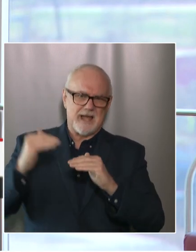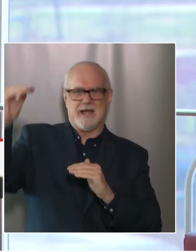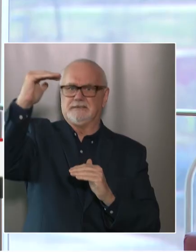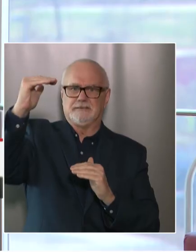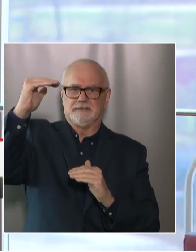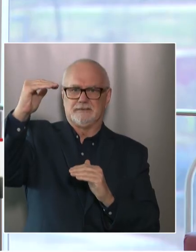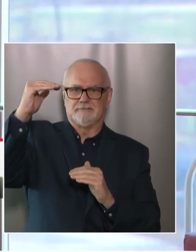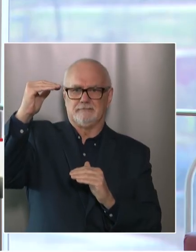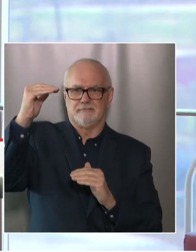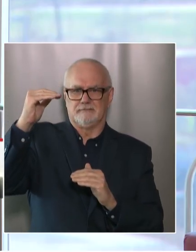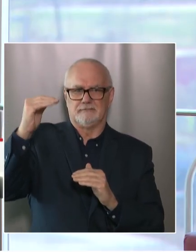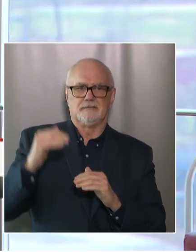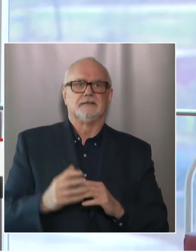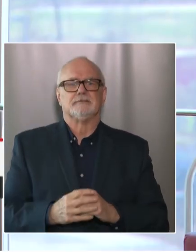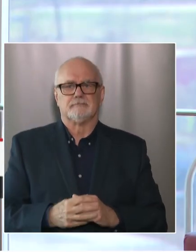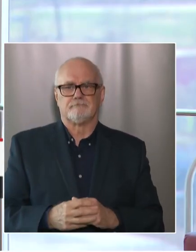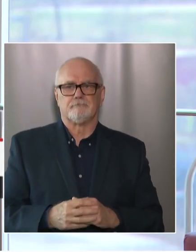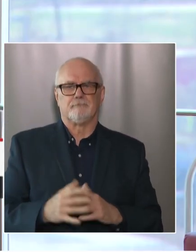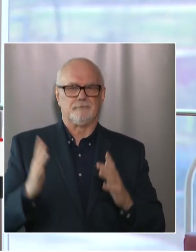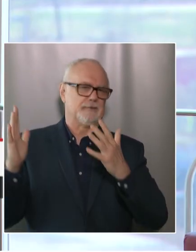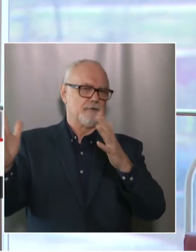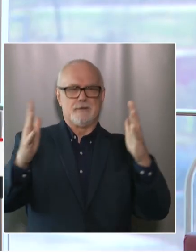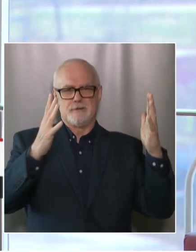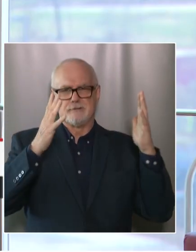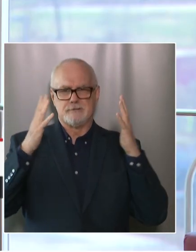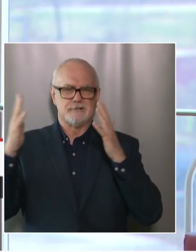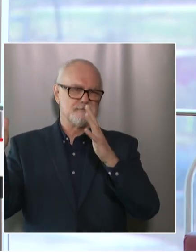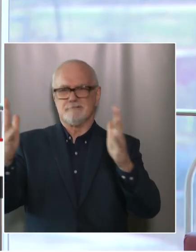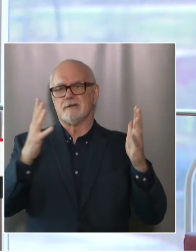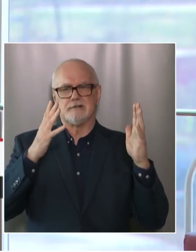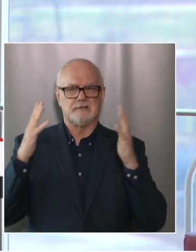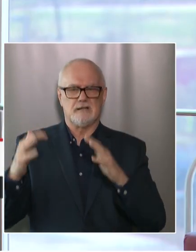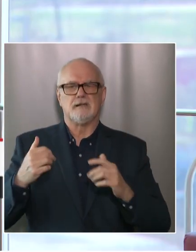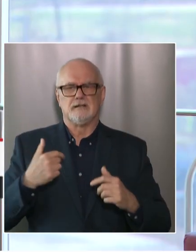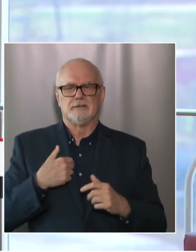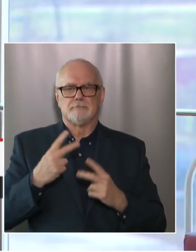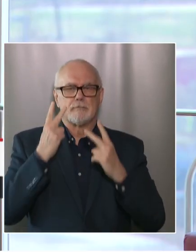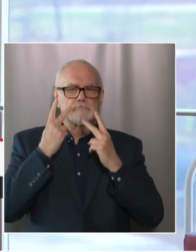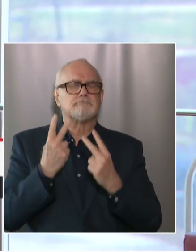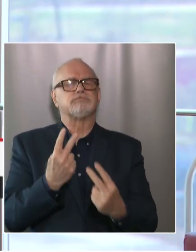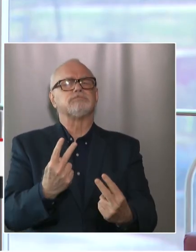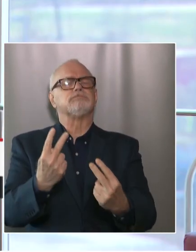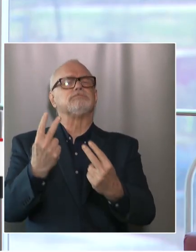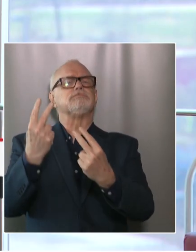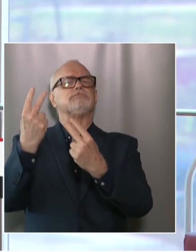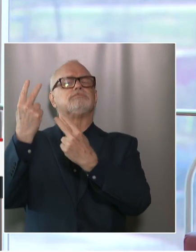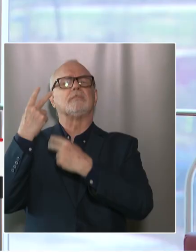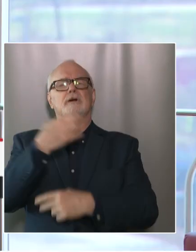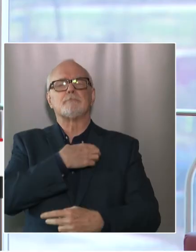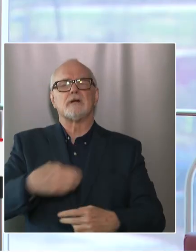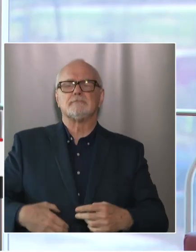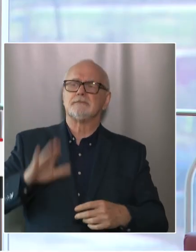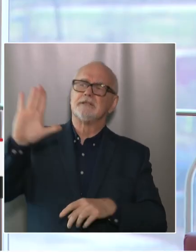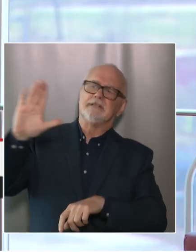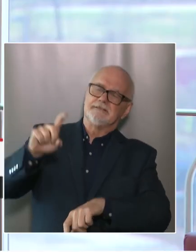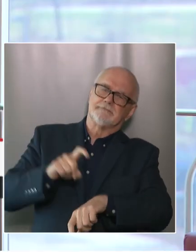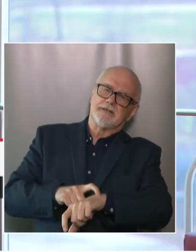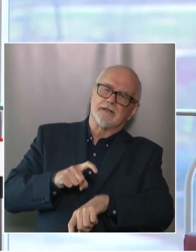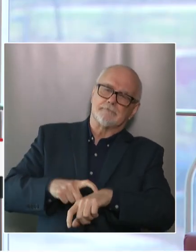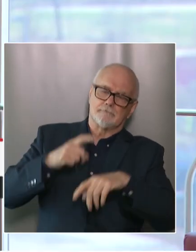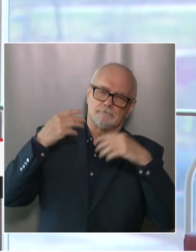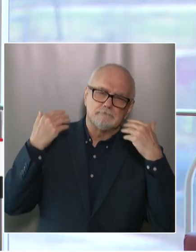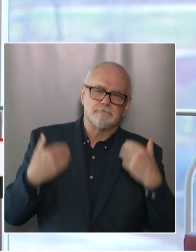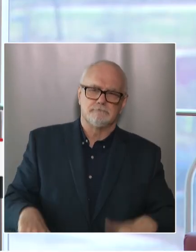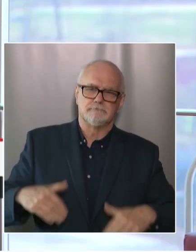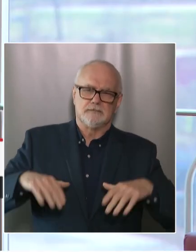As I look back over what the mayor has accomplished in the past 11 years, in partnership with all of you in this room and across the city, it